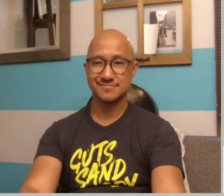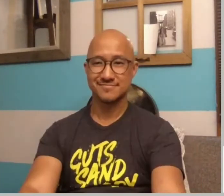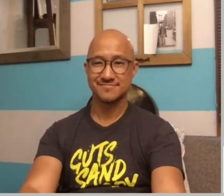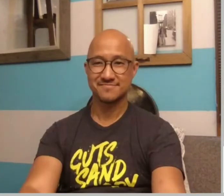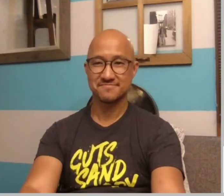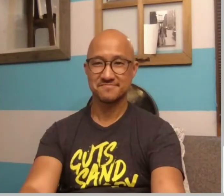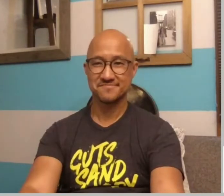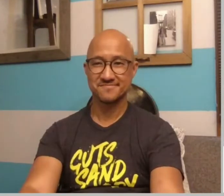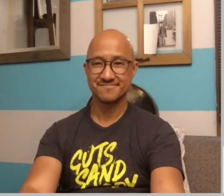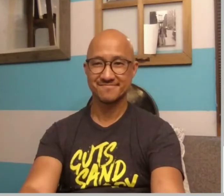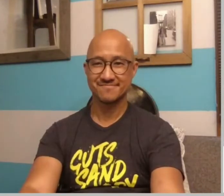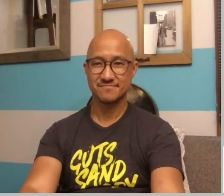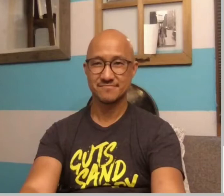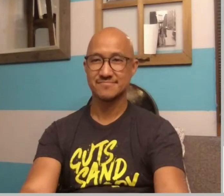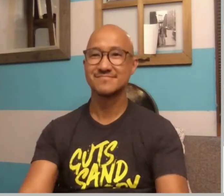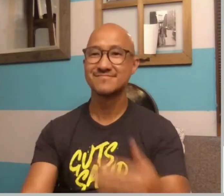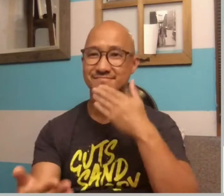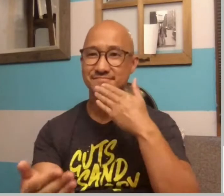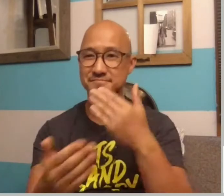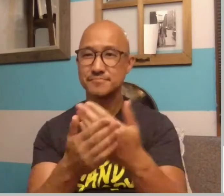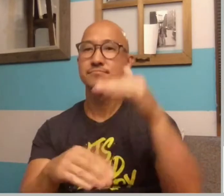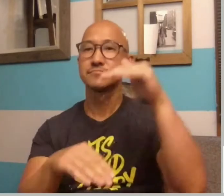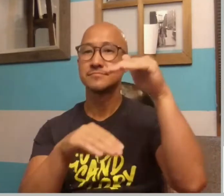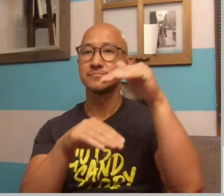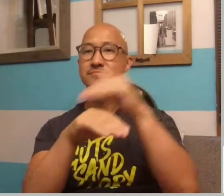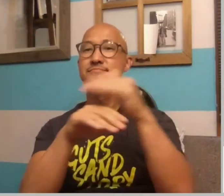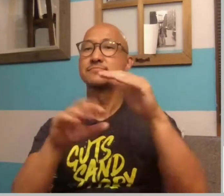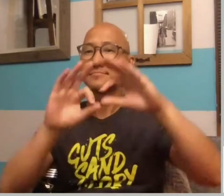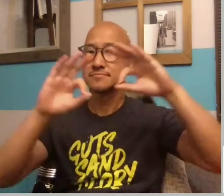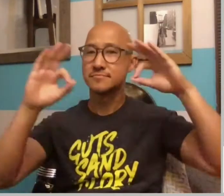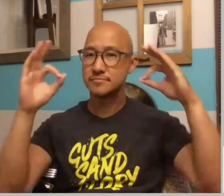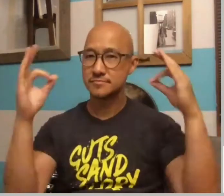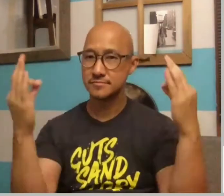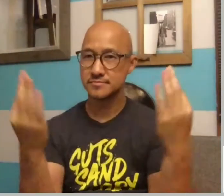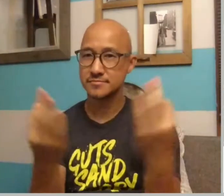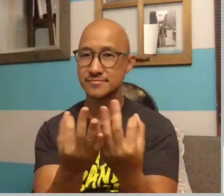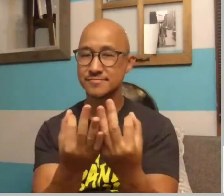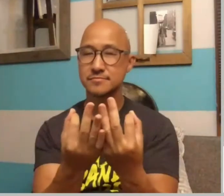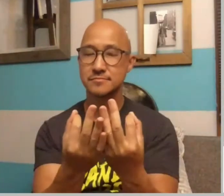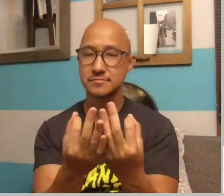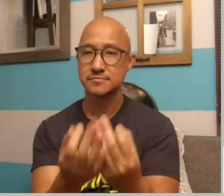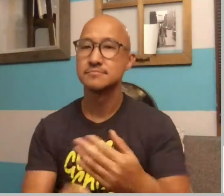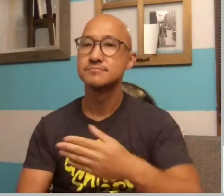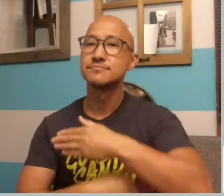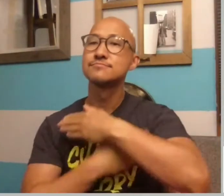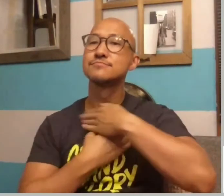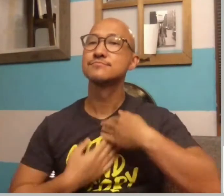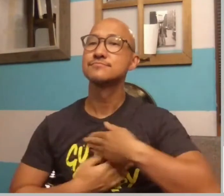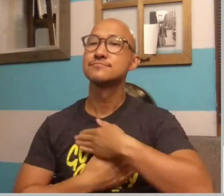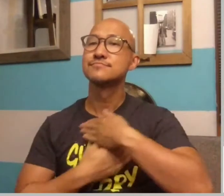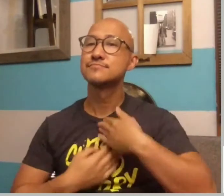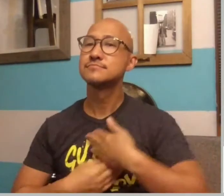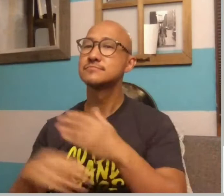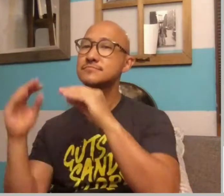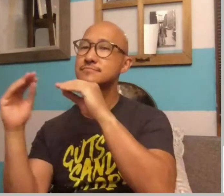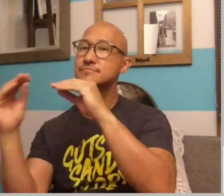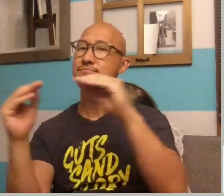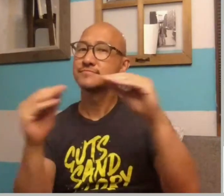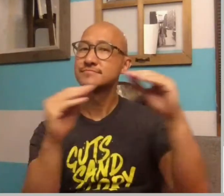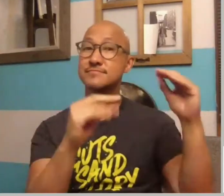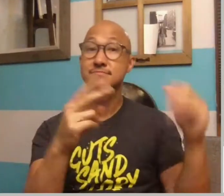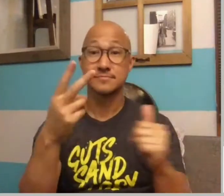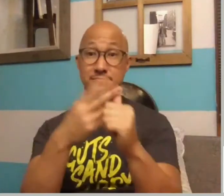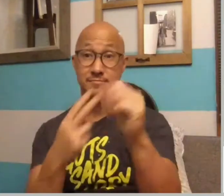Enoch. Good evening, family. It is such a great honor to be talking here about 2 Corinthians here. And